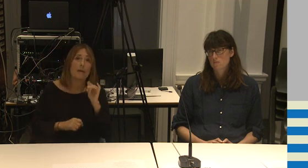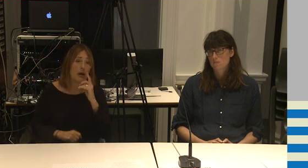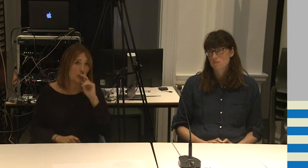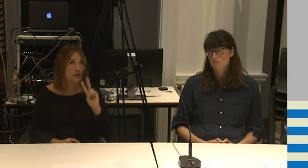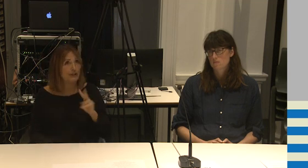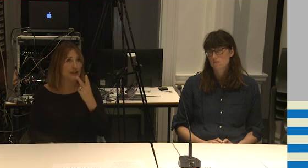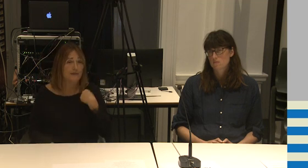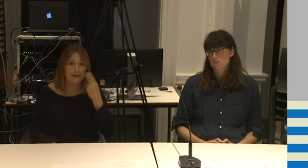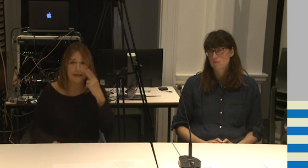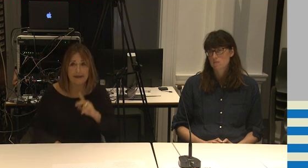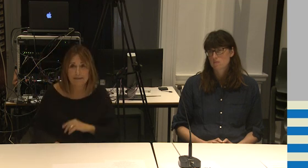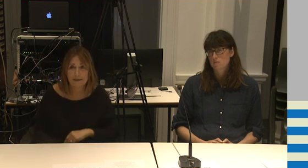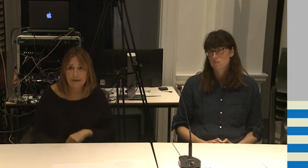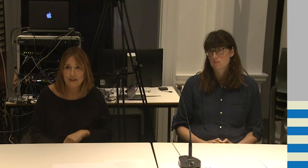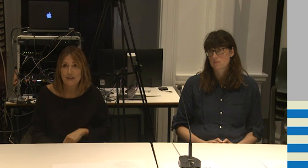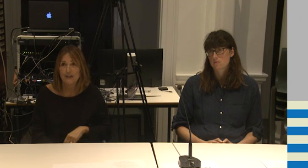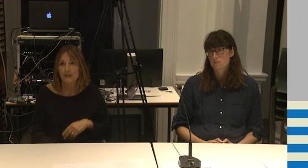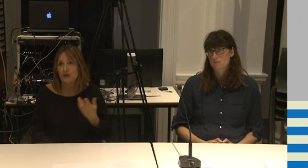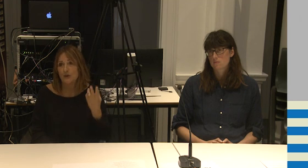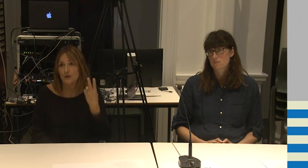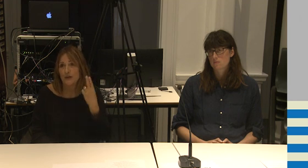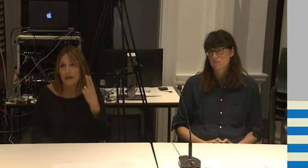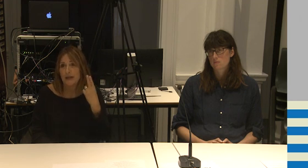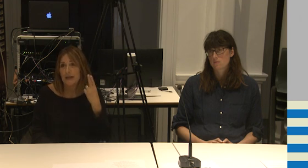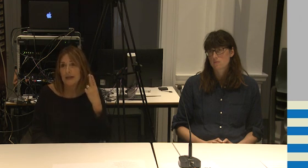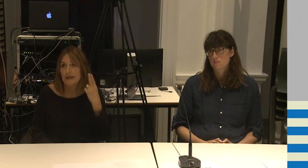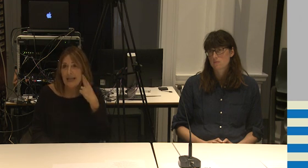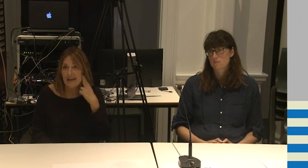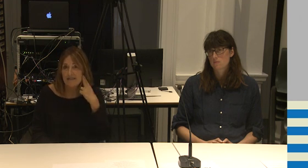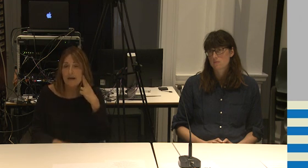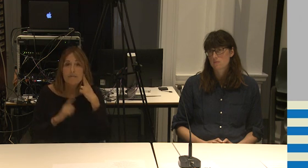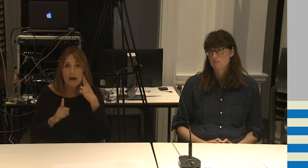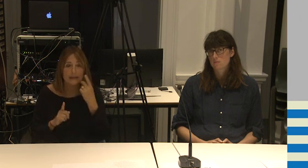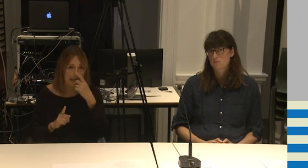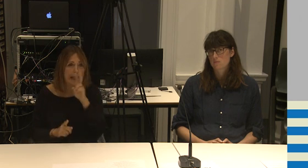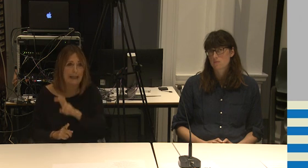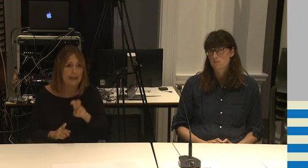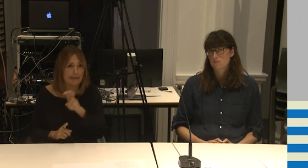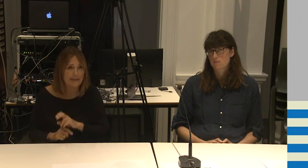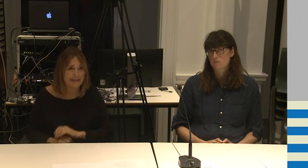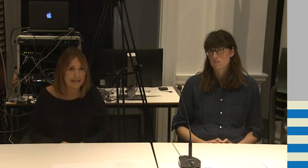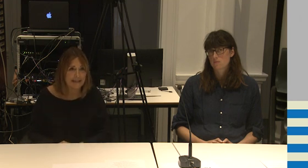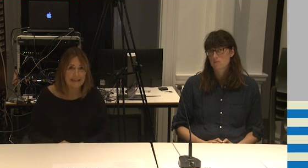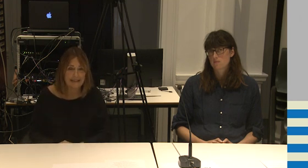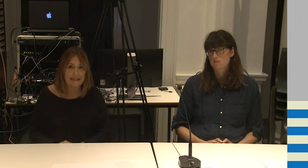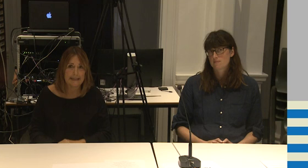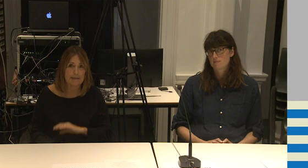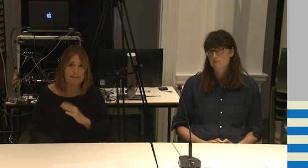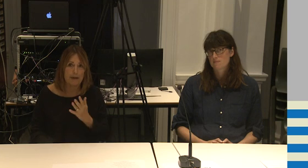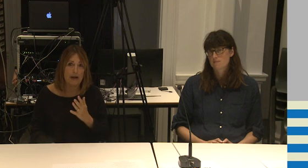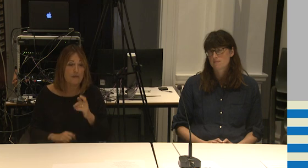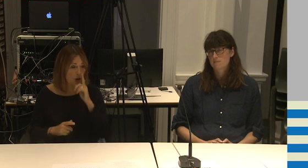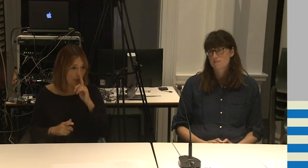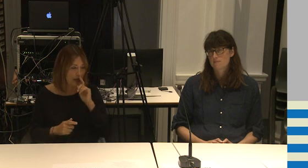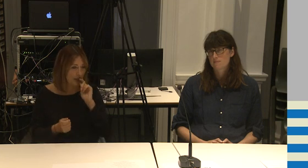too, deaf. But I can lip read. So I thought about changing it, but I did